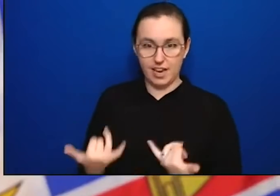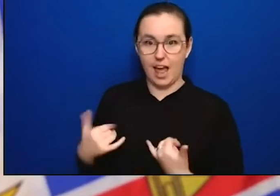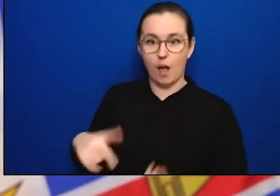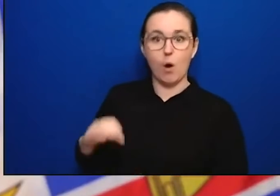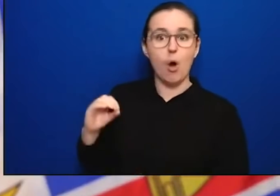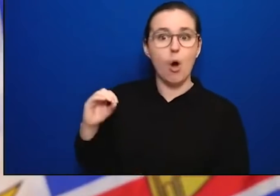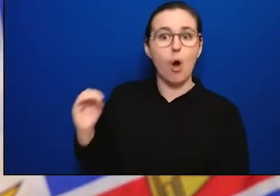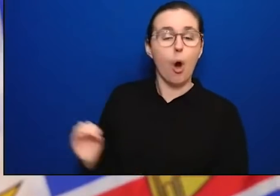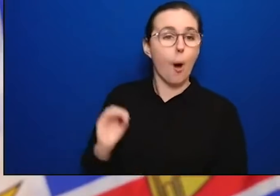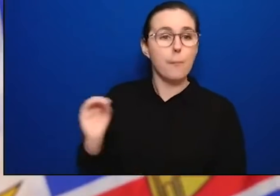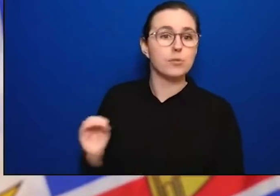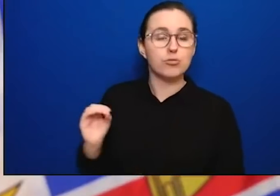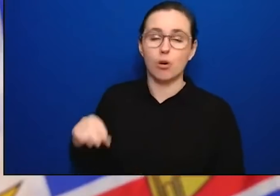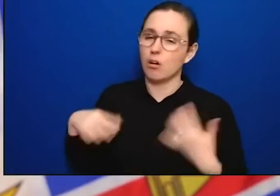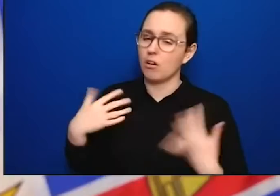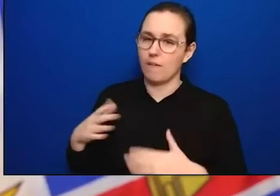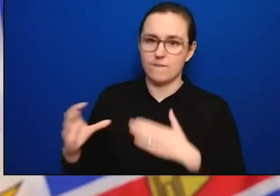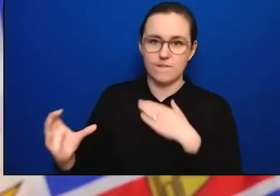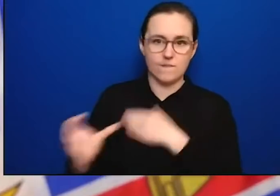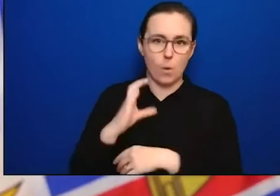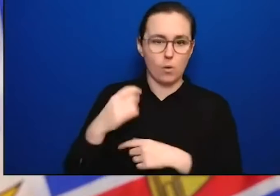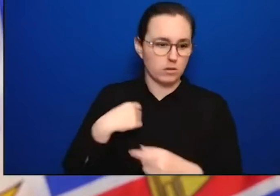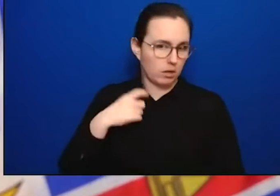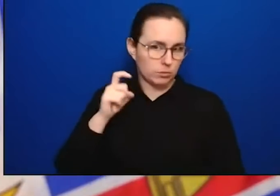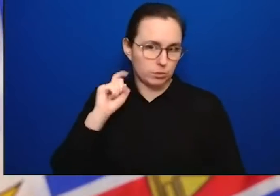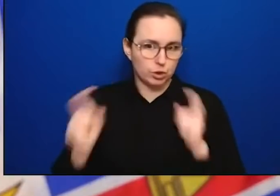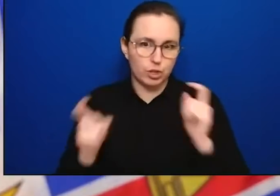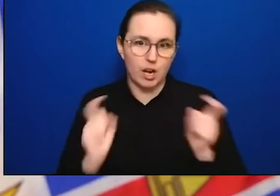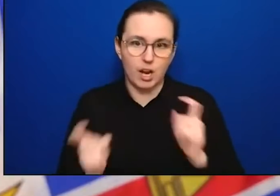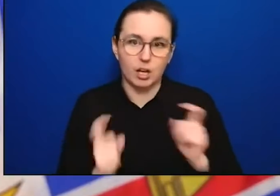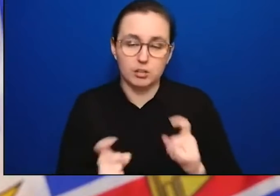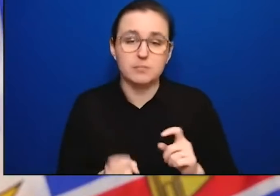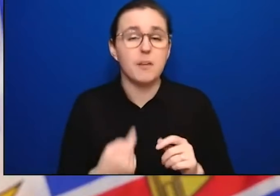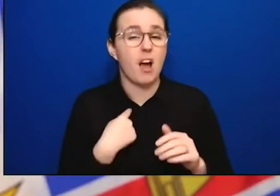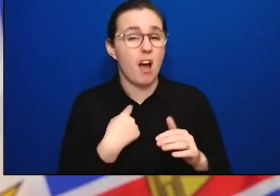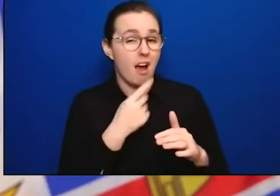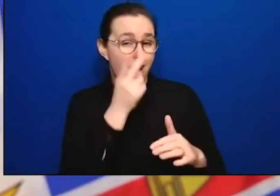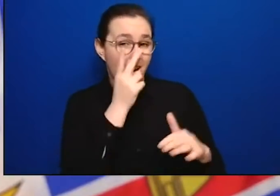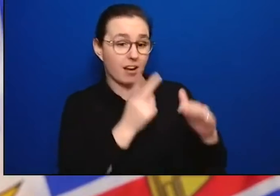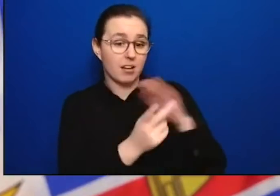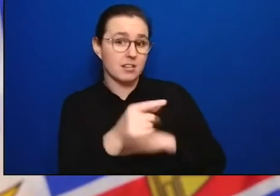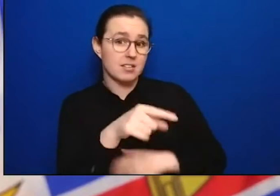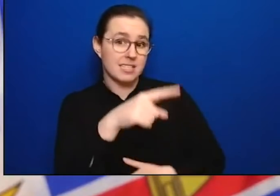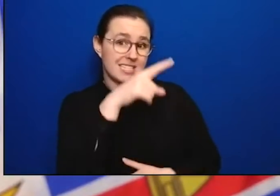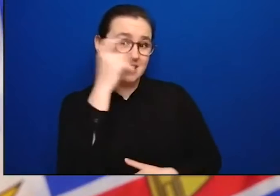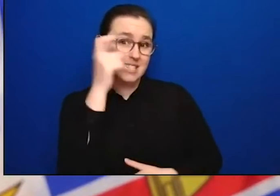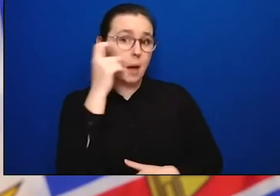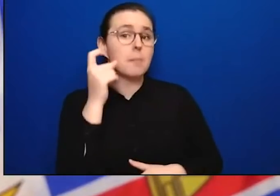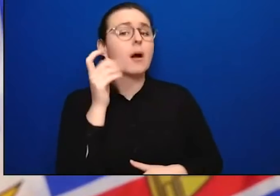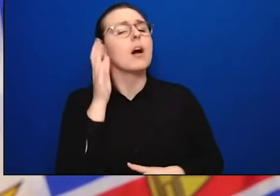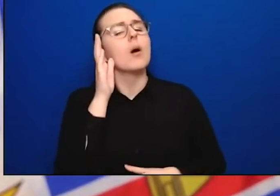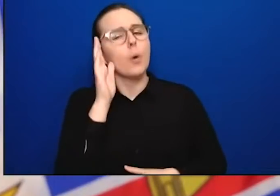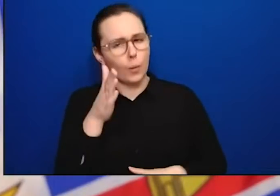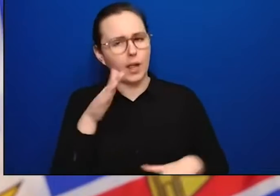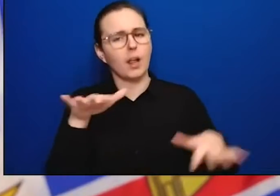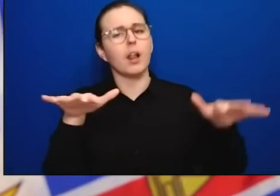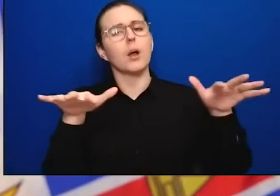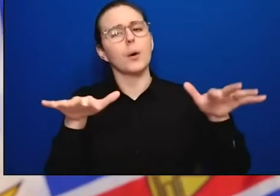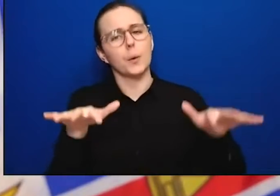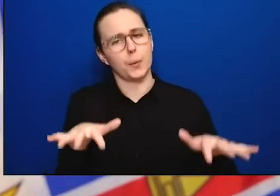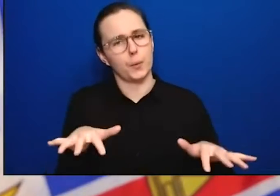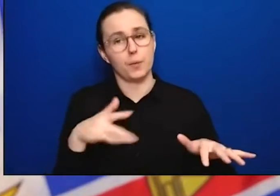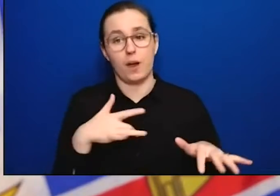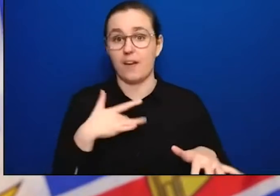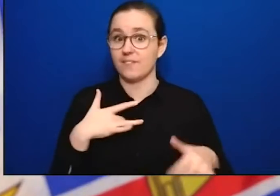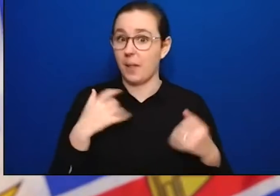and forced us to respond differently, and this is a transition. But I do believe we will have a gentler summer, that